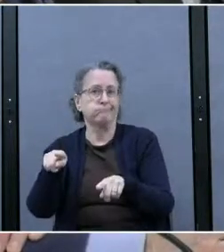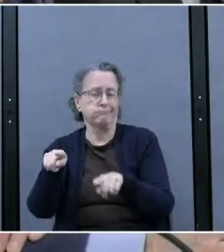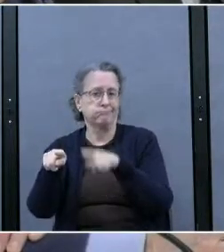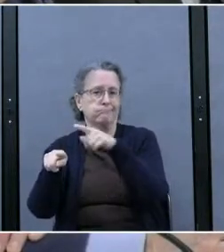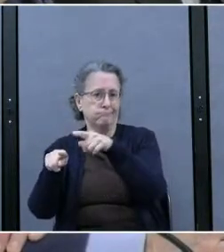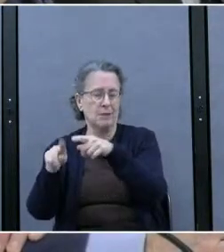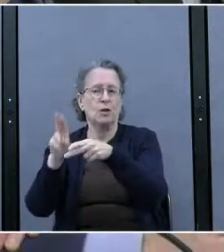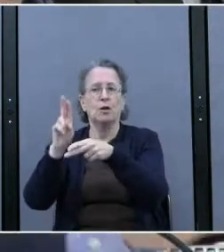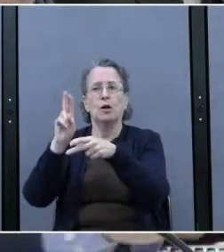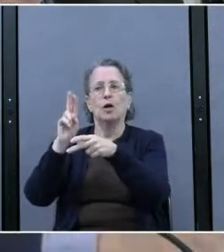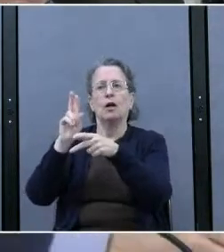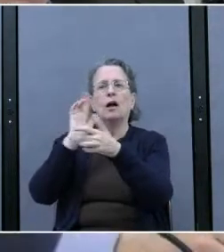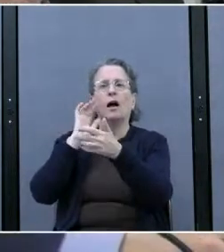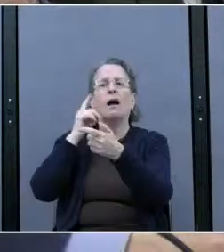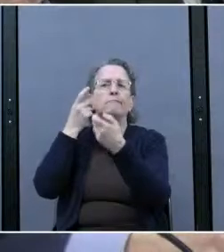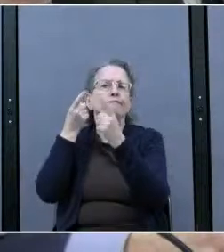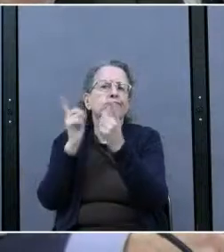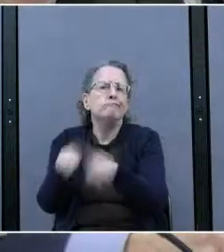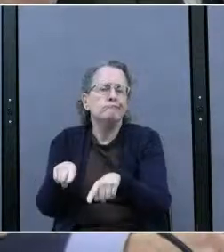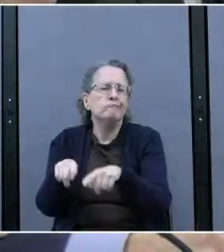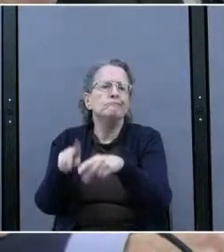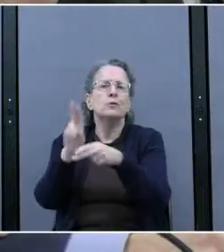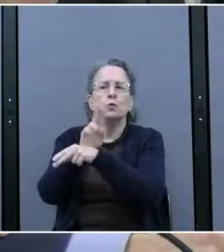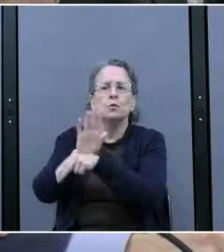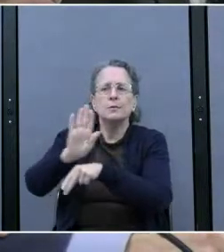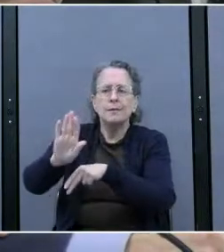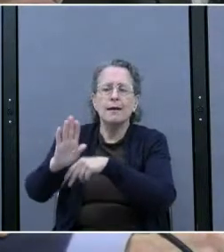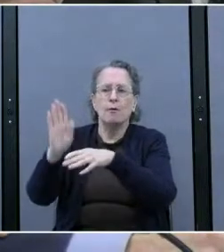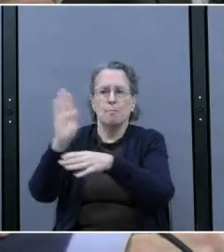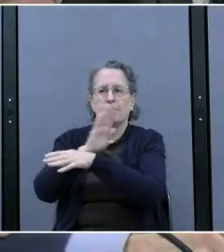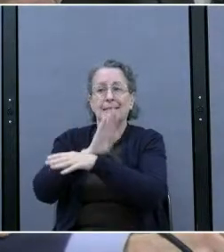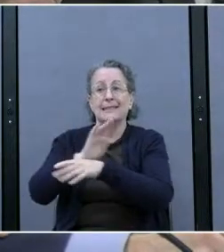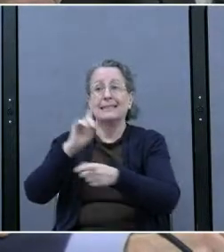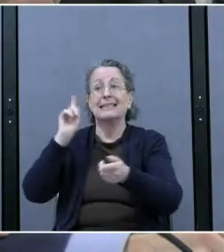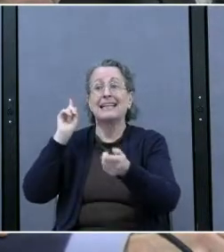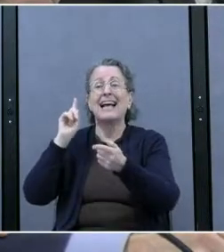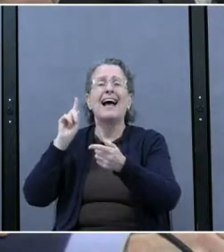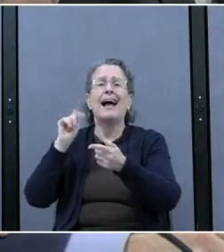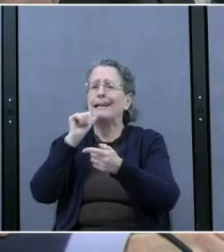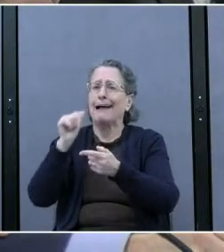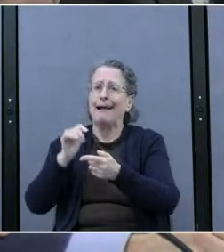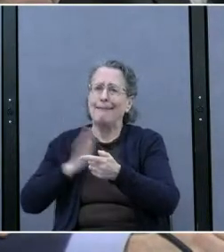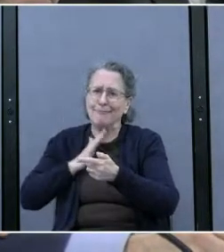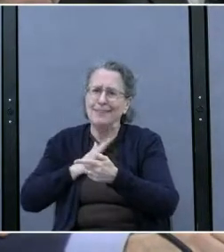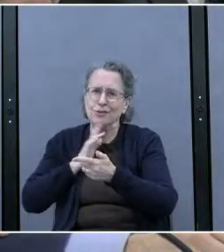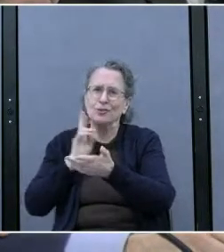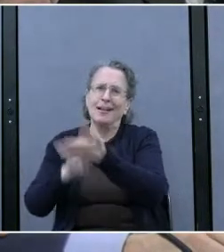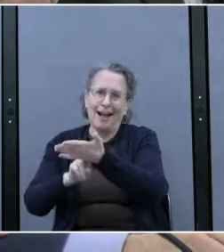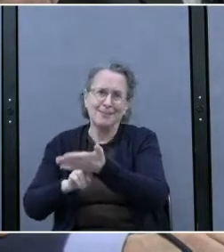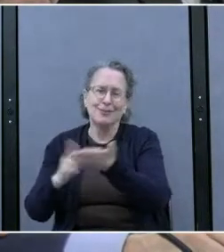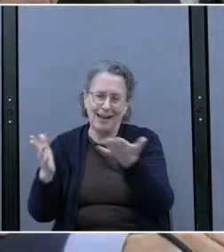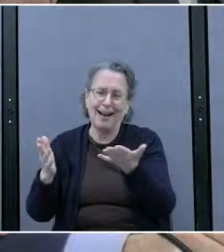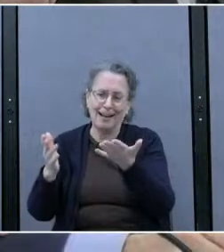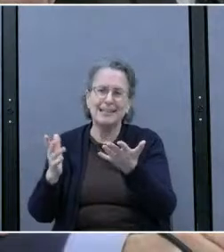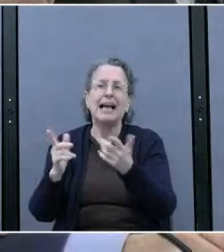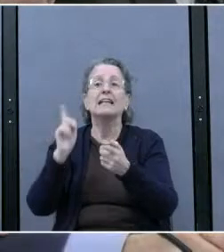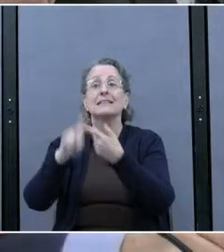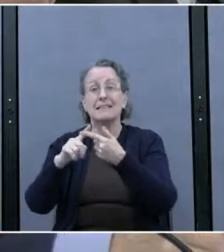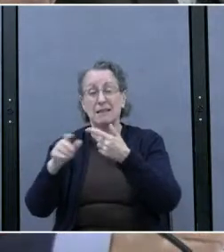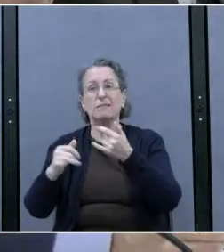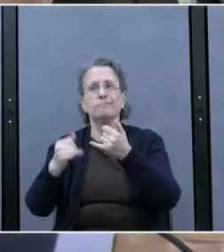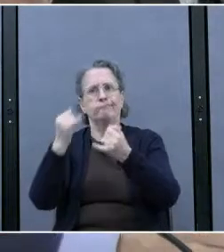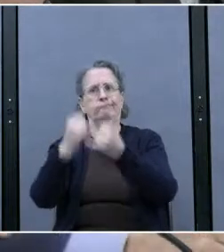until such a time as we could, arrive at a new contract. And so there were costs associated